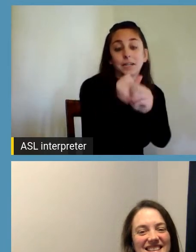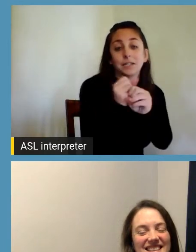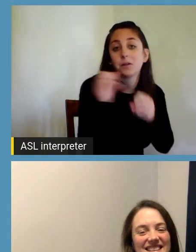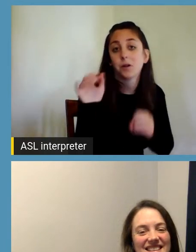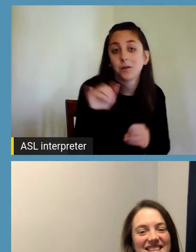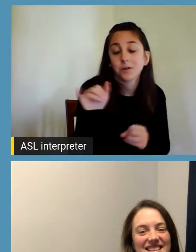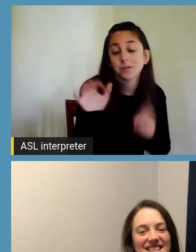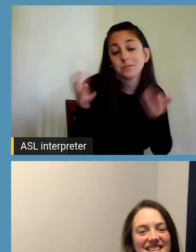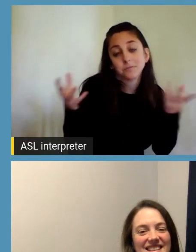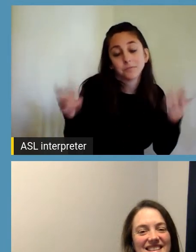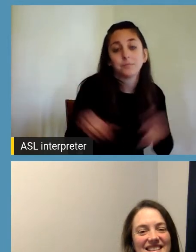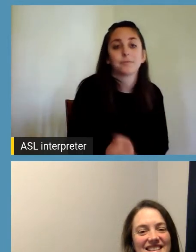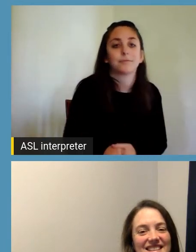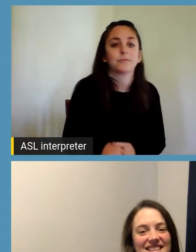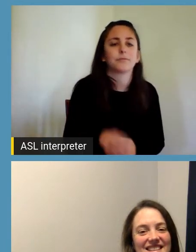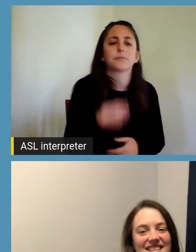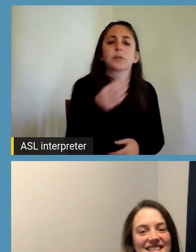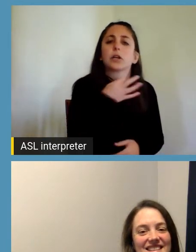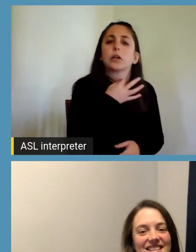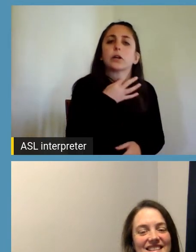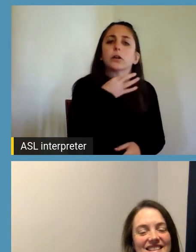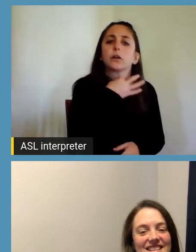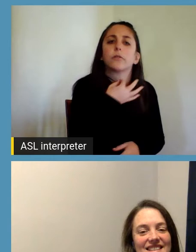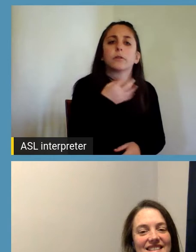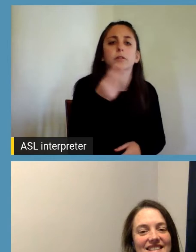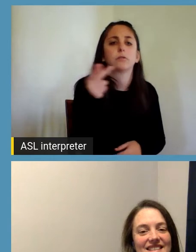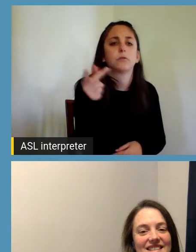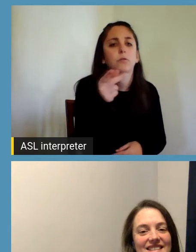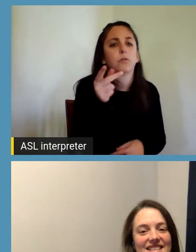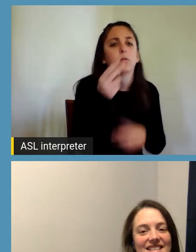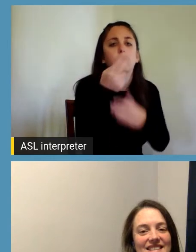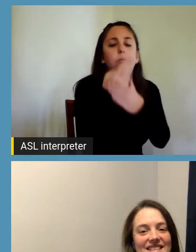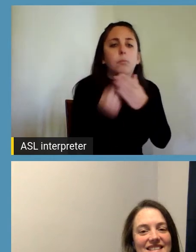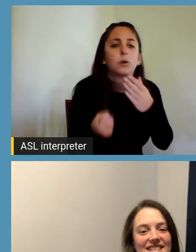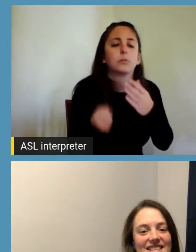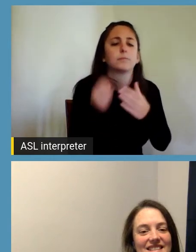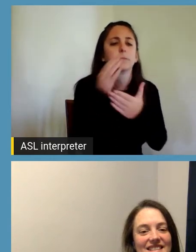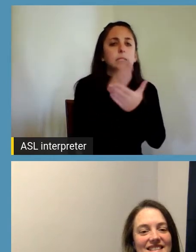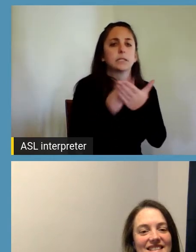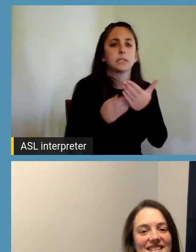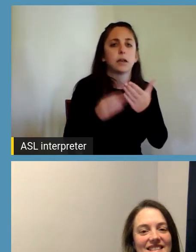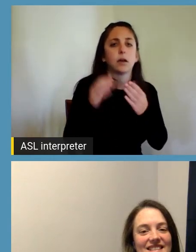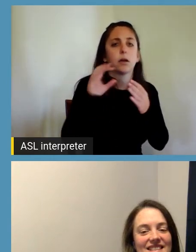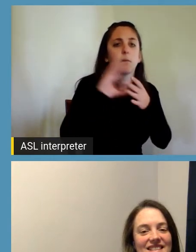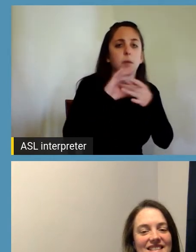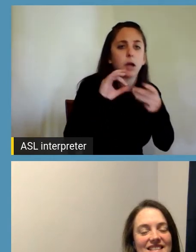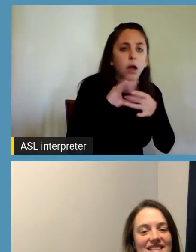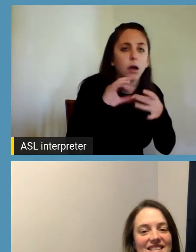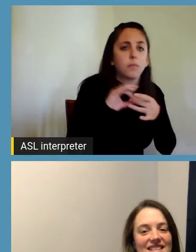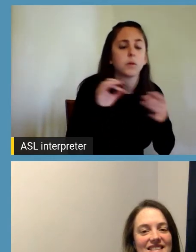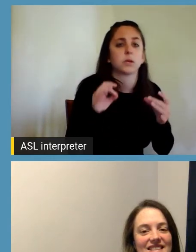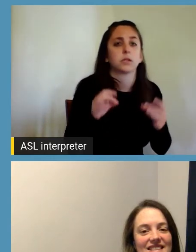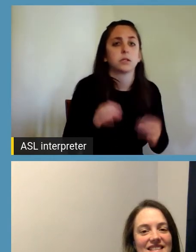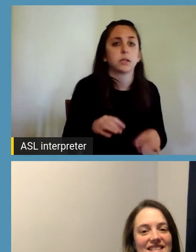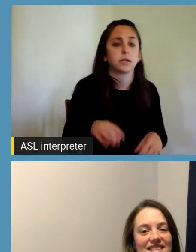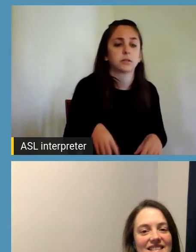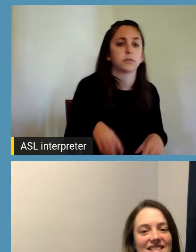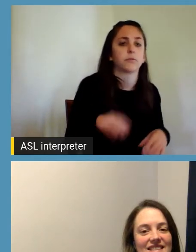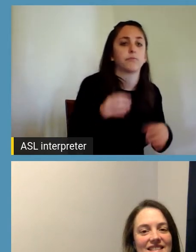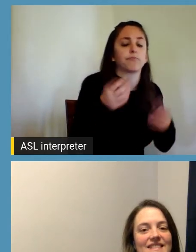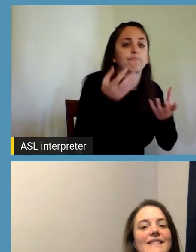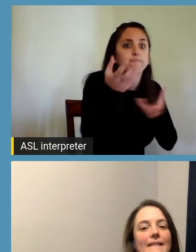curious for both of you, some of your comments here on active versus passive visitor